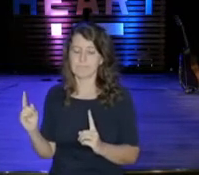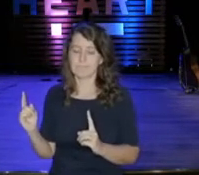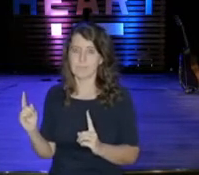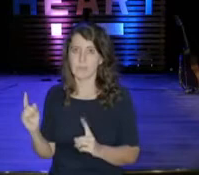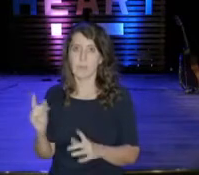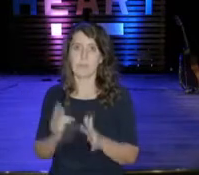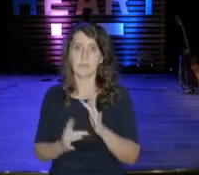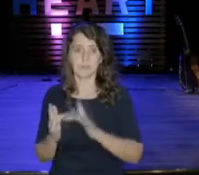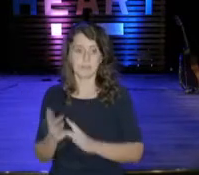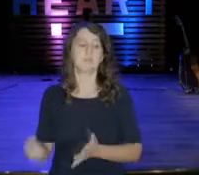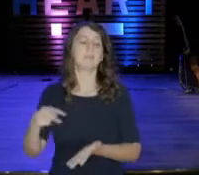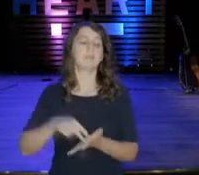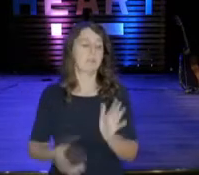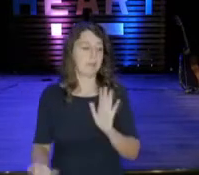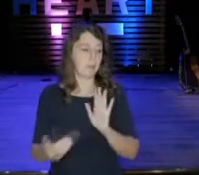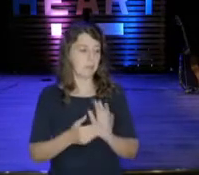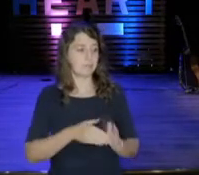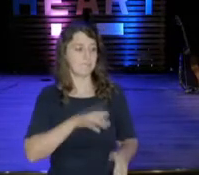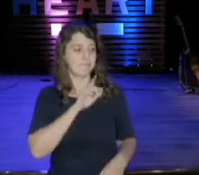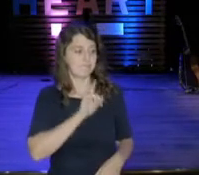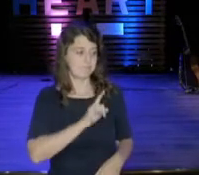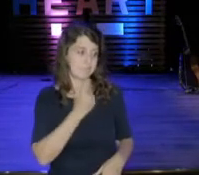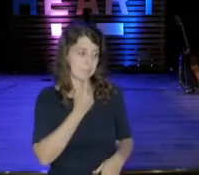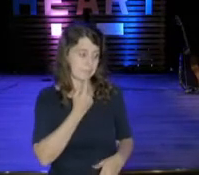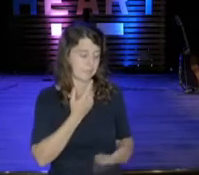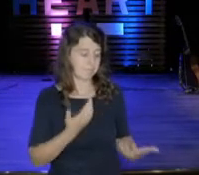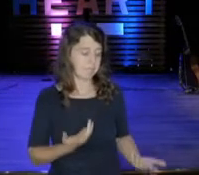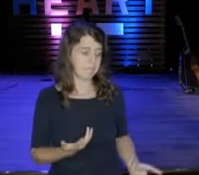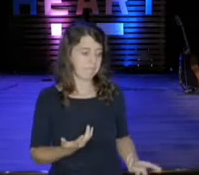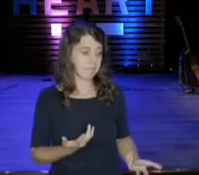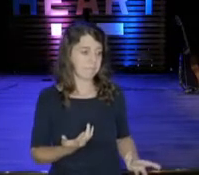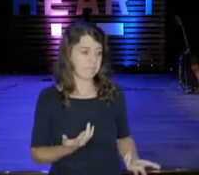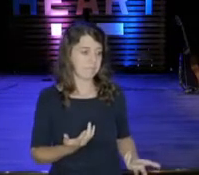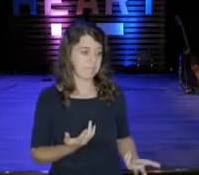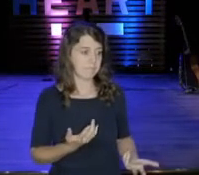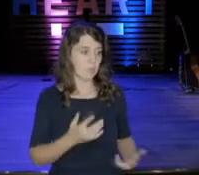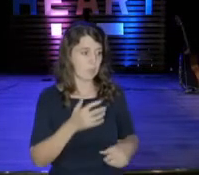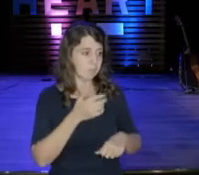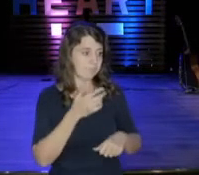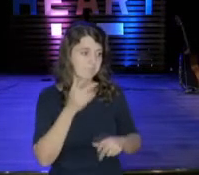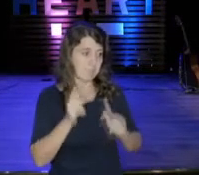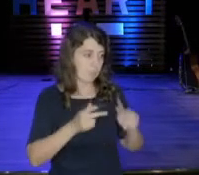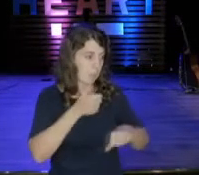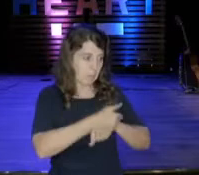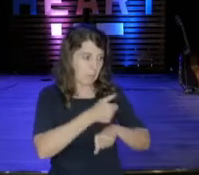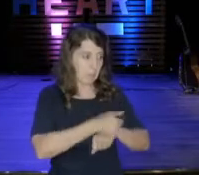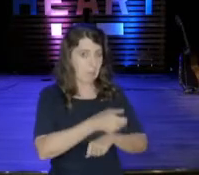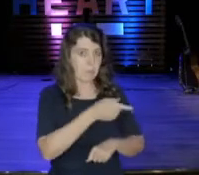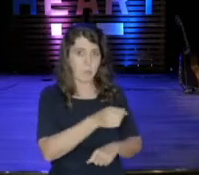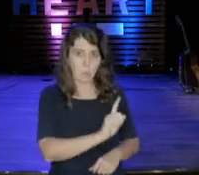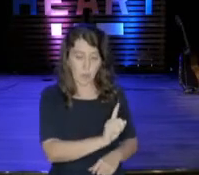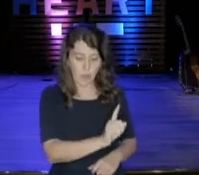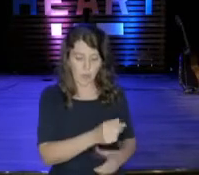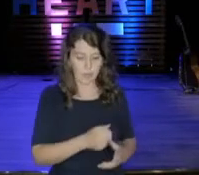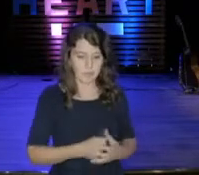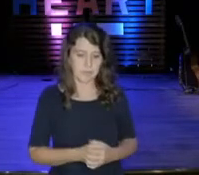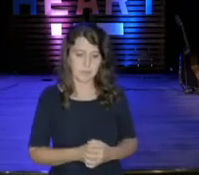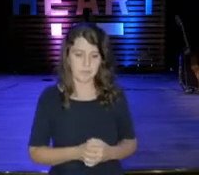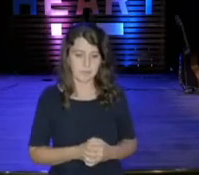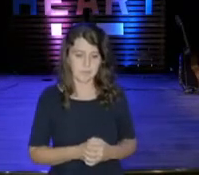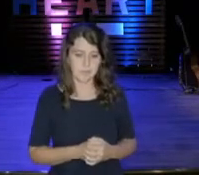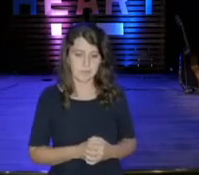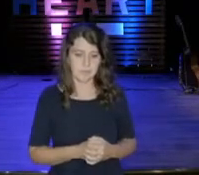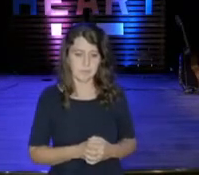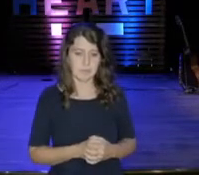Then Jesus stood up again and said to the woman, "Where are your accusers? Didn't even one of